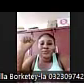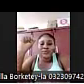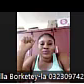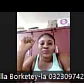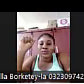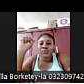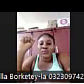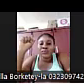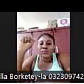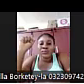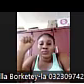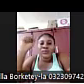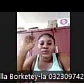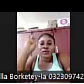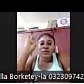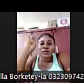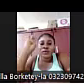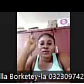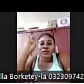B.